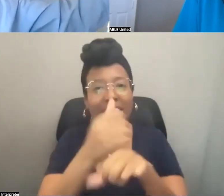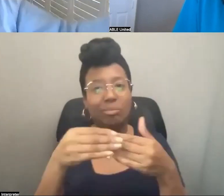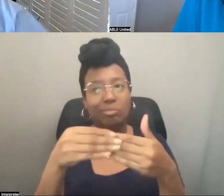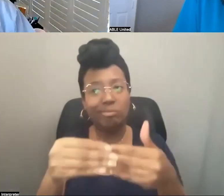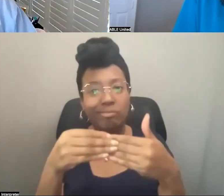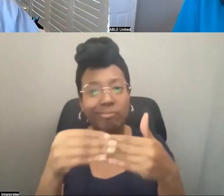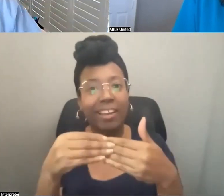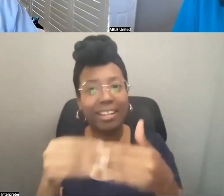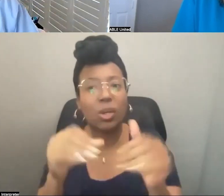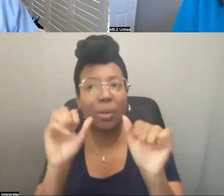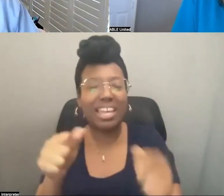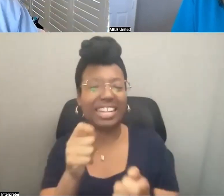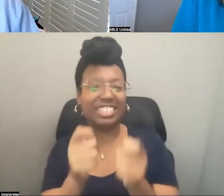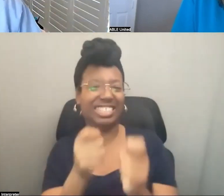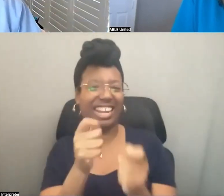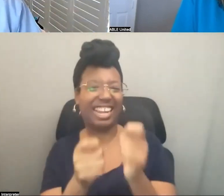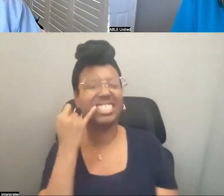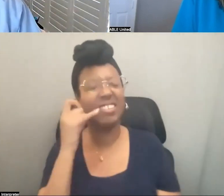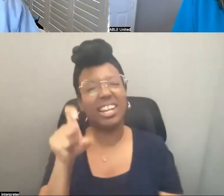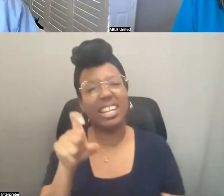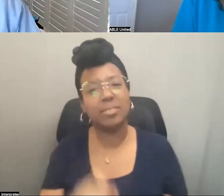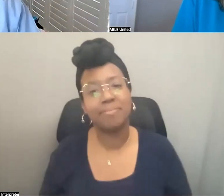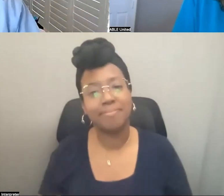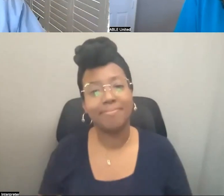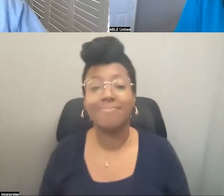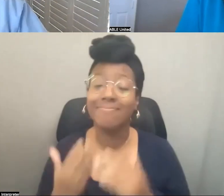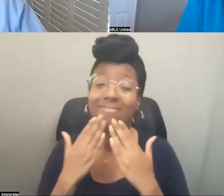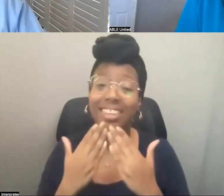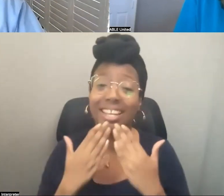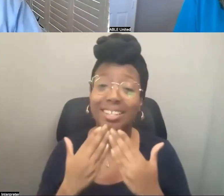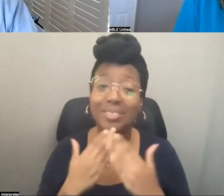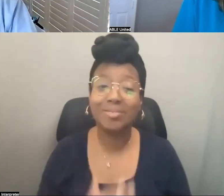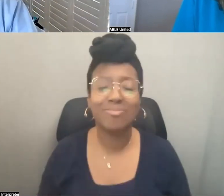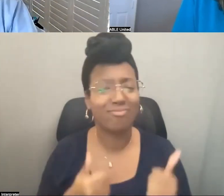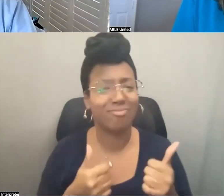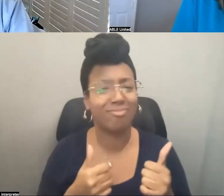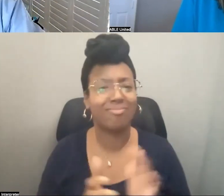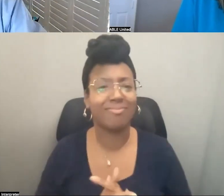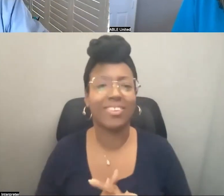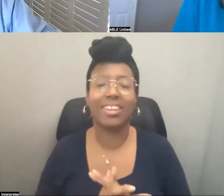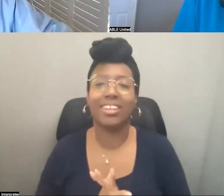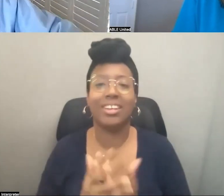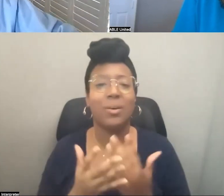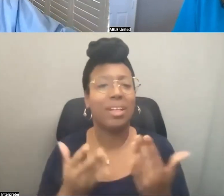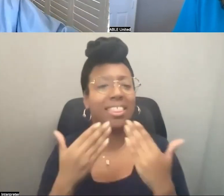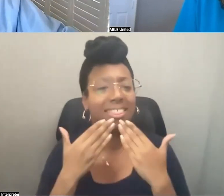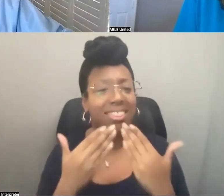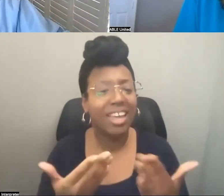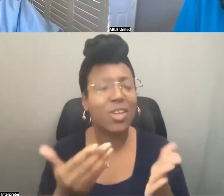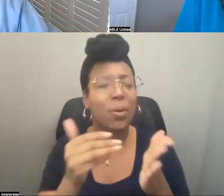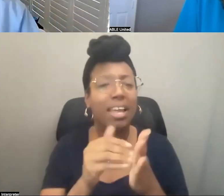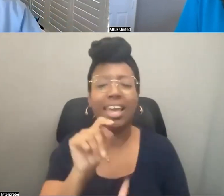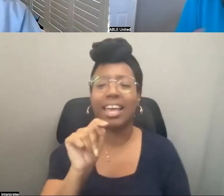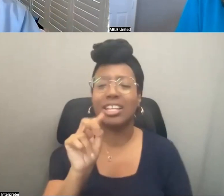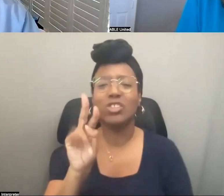from now when the beneficiary is older. Thank you. Well, thank you again, Travis. If we didn't get to